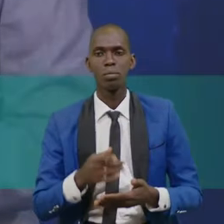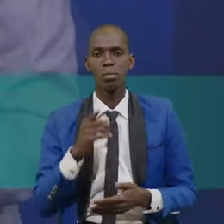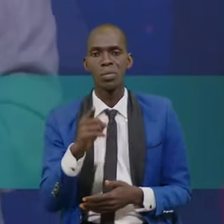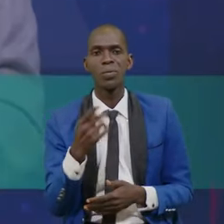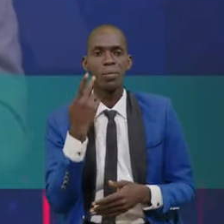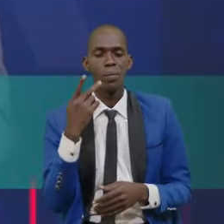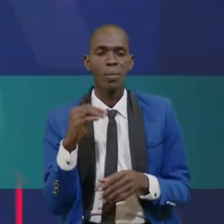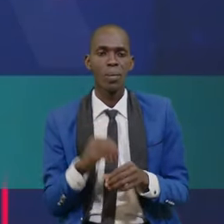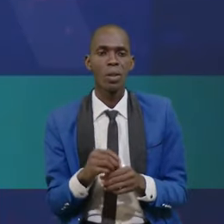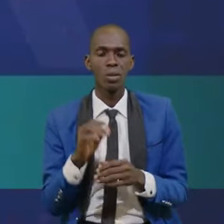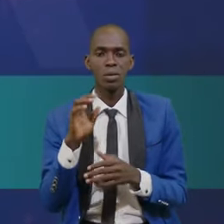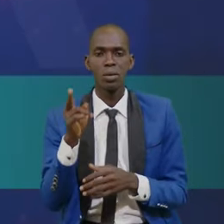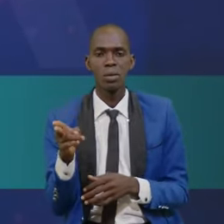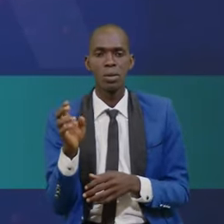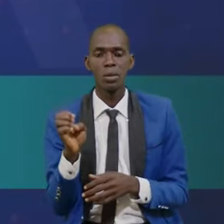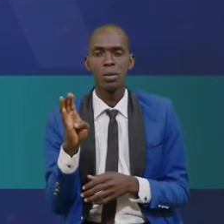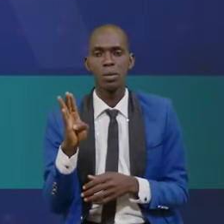at